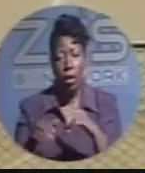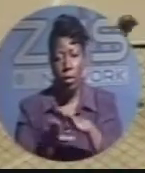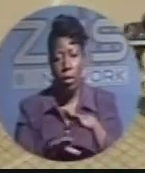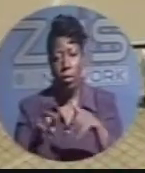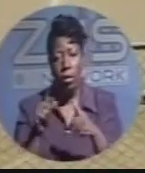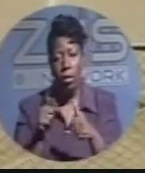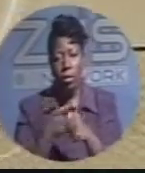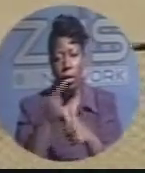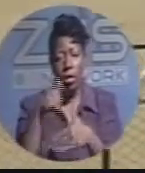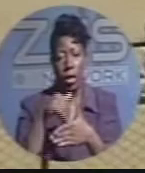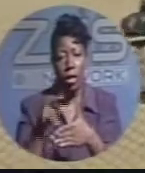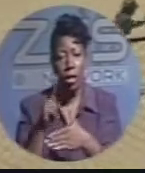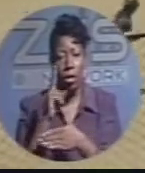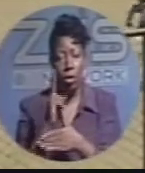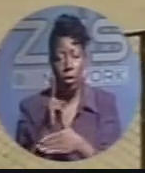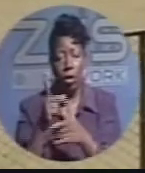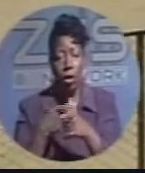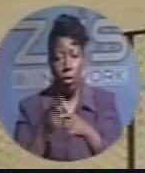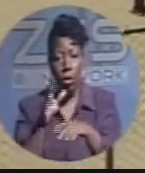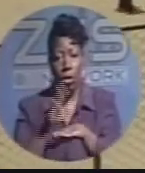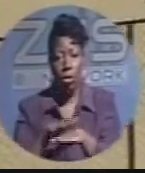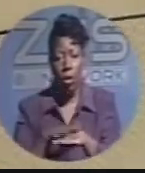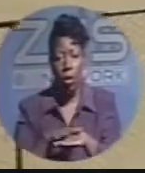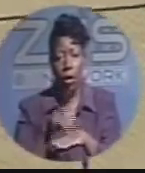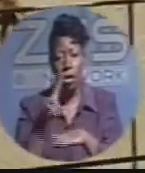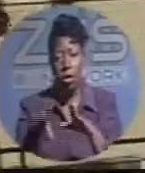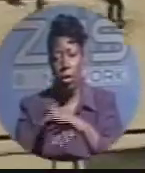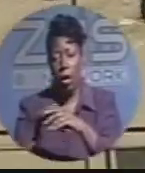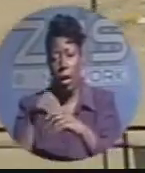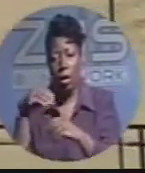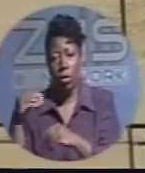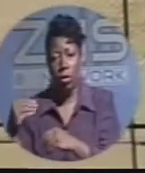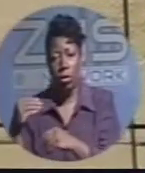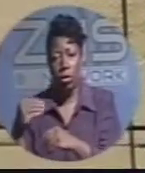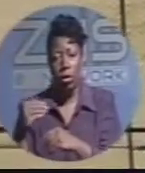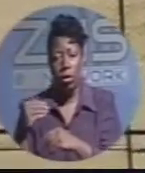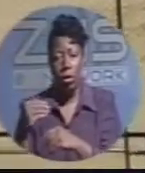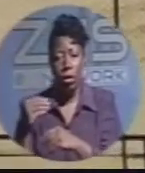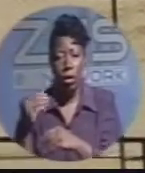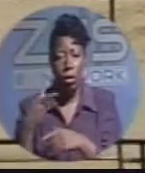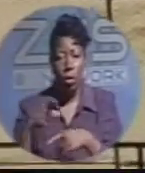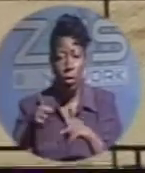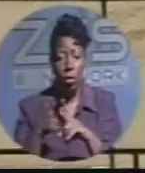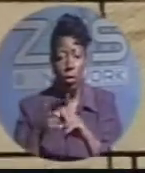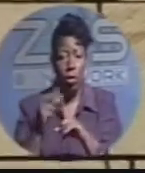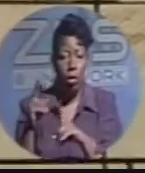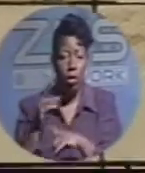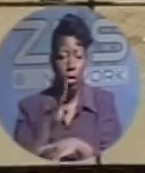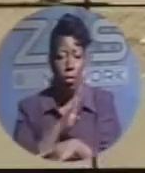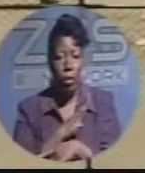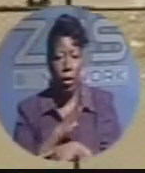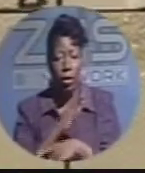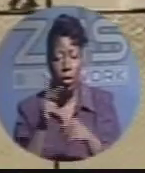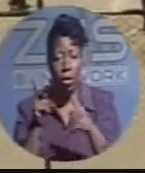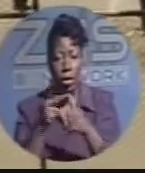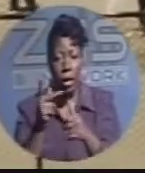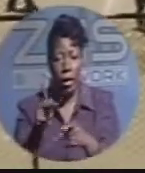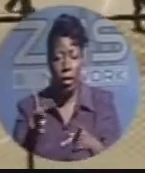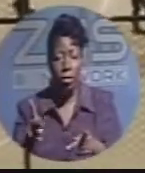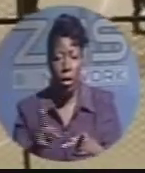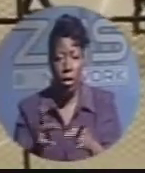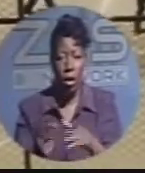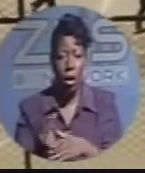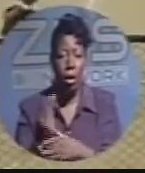two runners on and two out. A bouncing ball to Richard Bean Jr. at second base. He couldn't come up at the